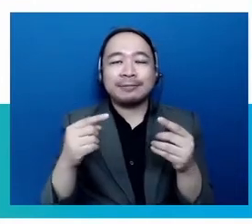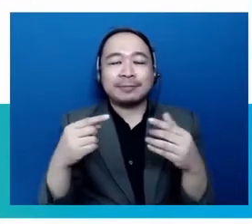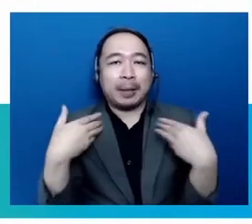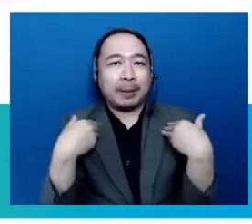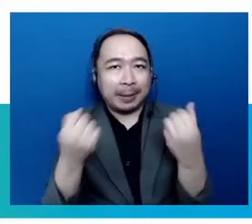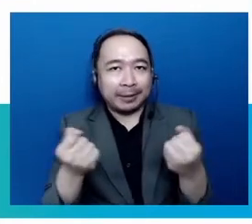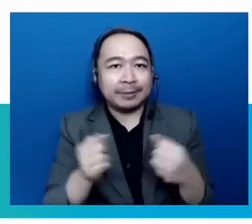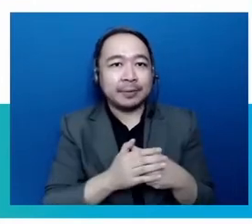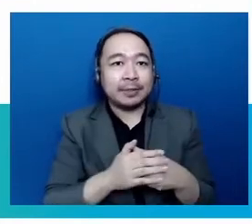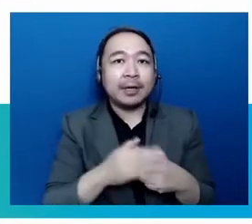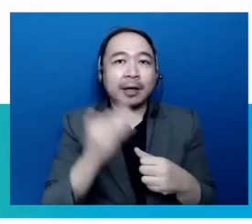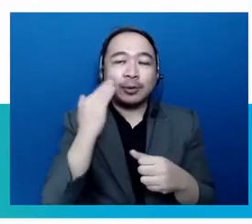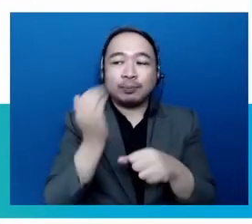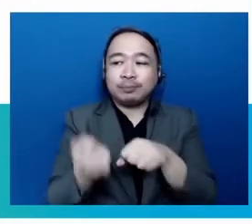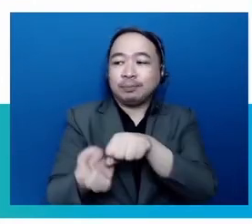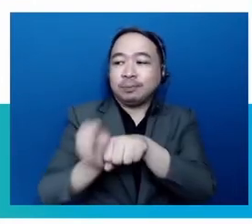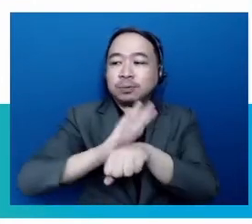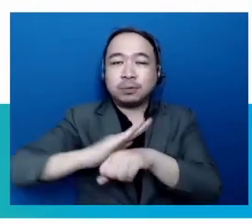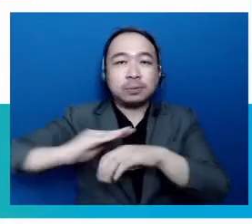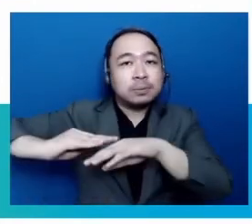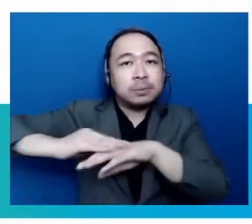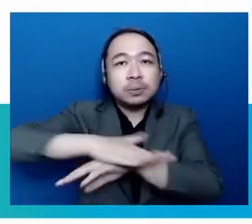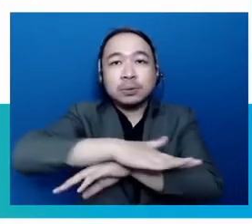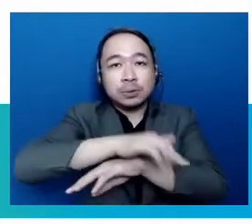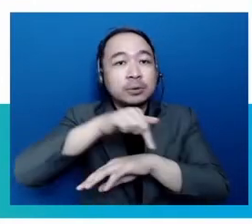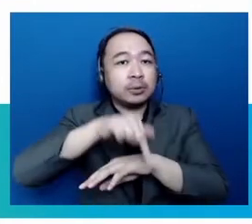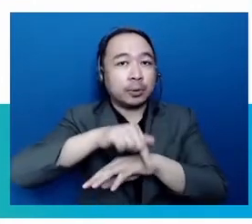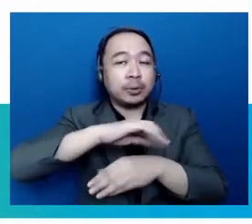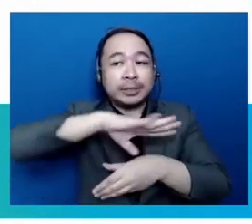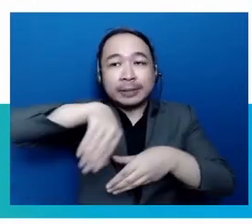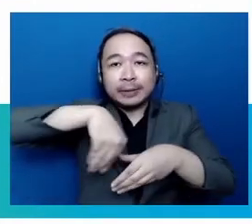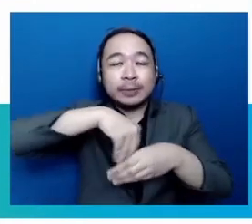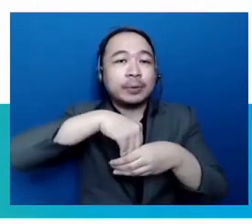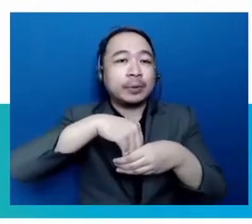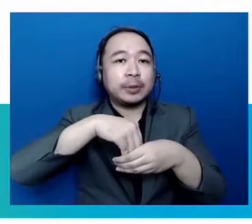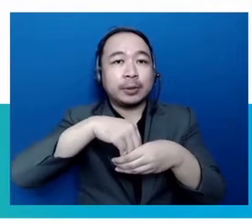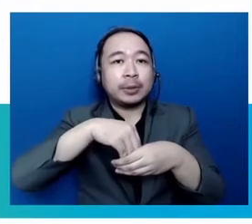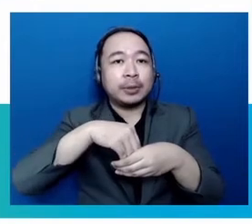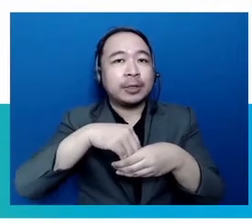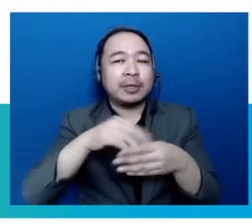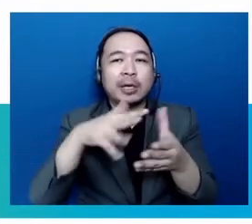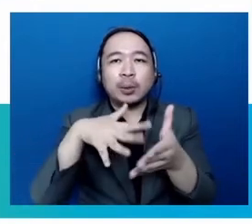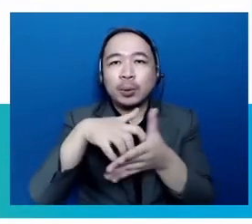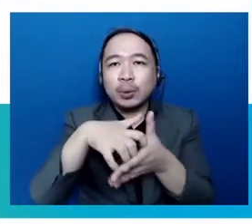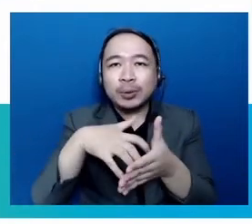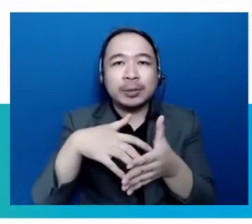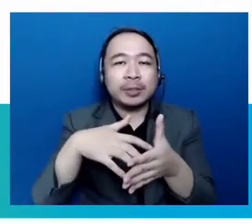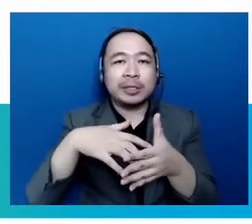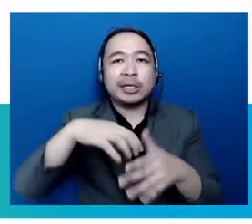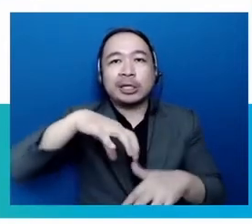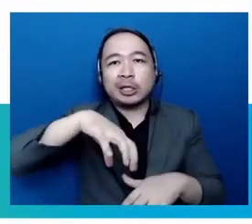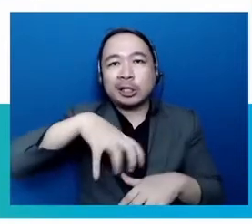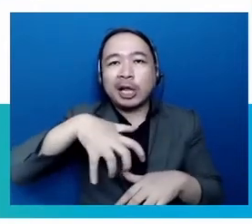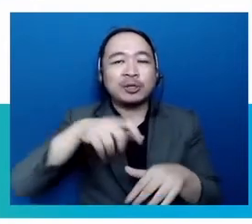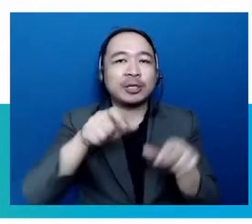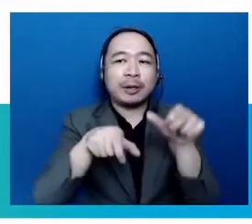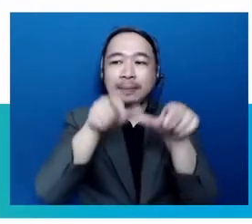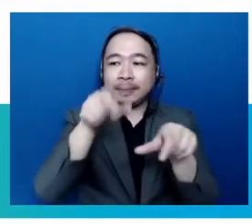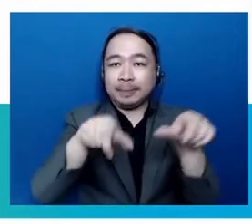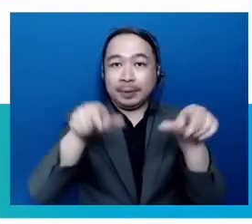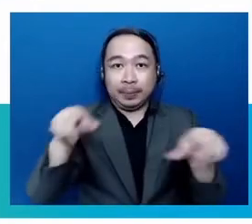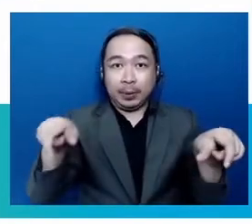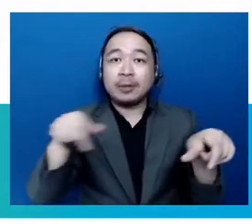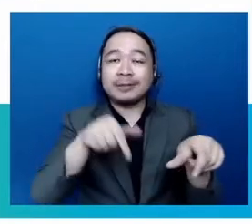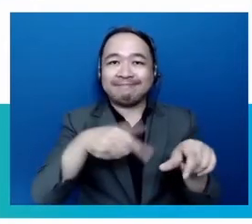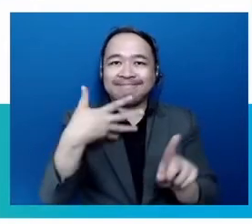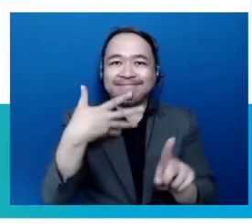that coastal populations belong to the most poor and vulnerable of national populations. And even though